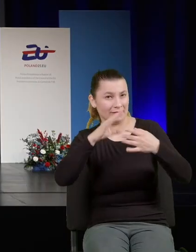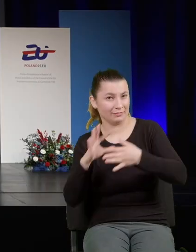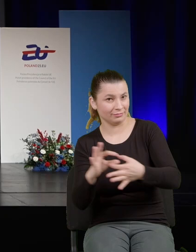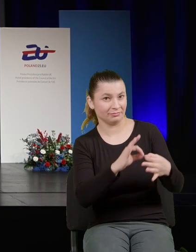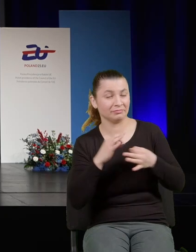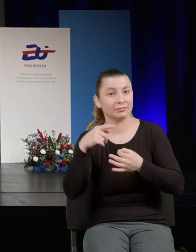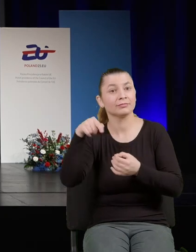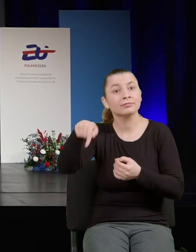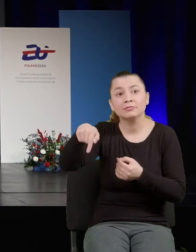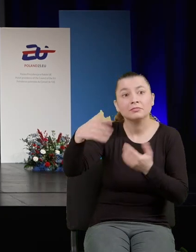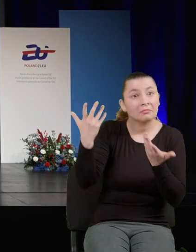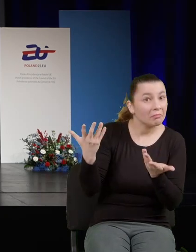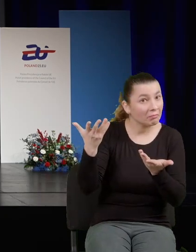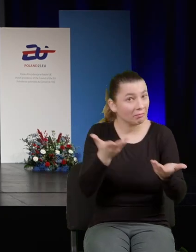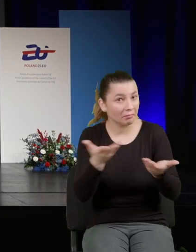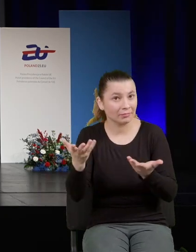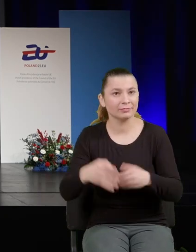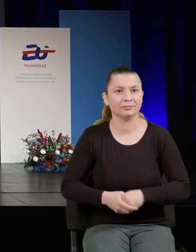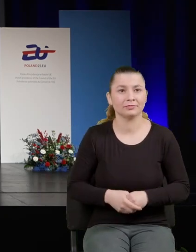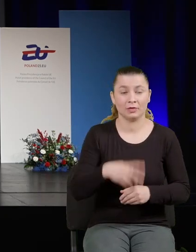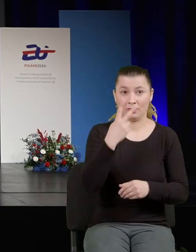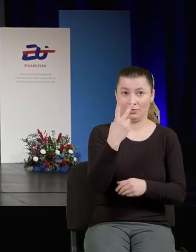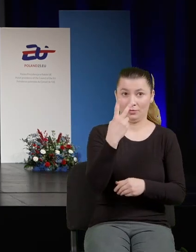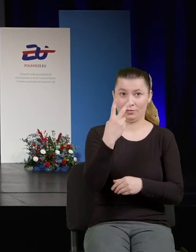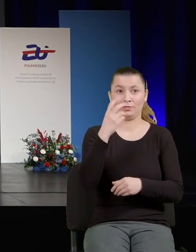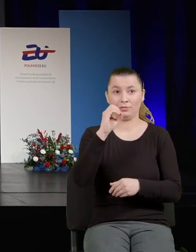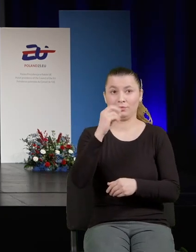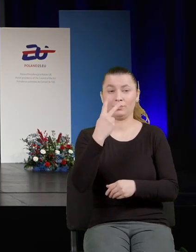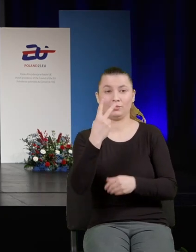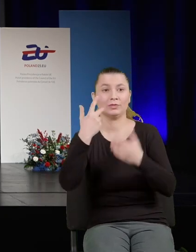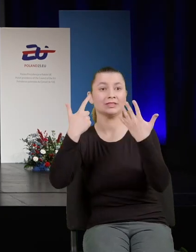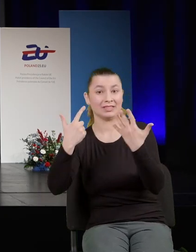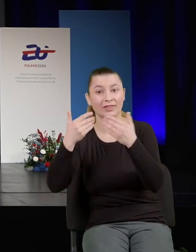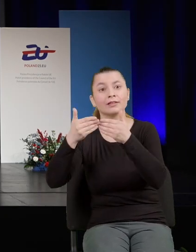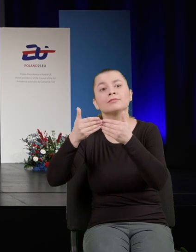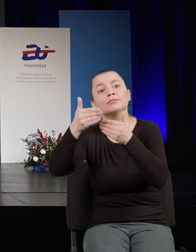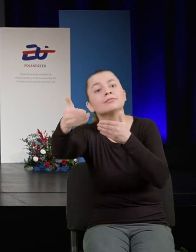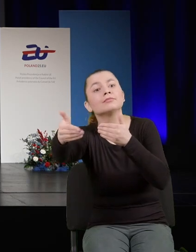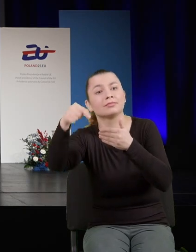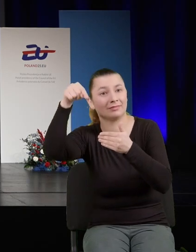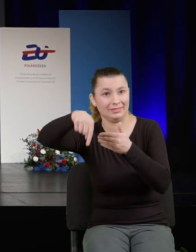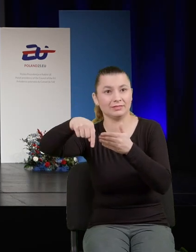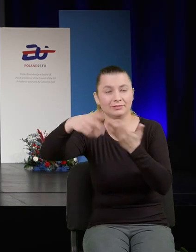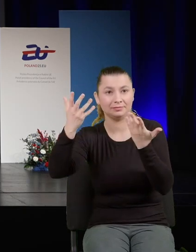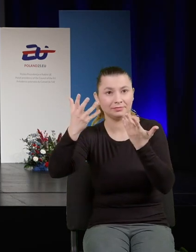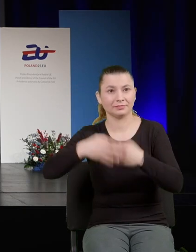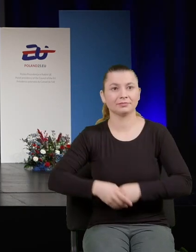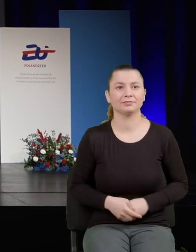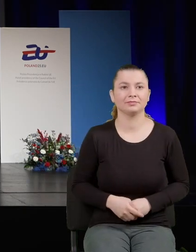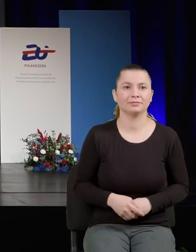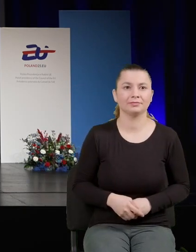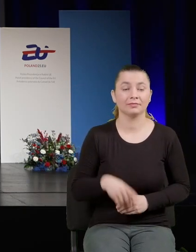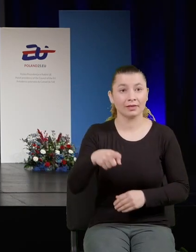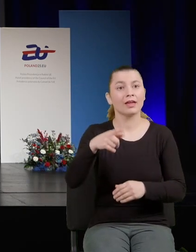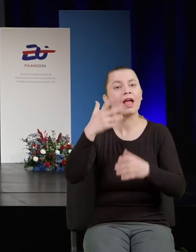challenges such as climate change, security, critical infrastructure, also having in mind